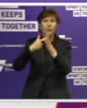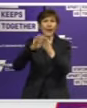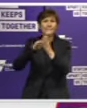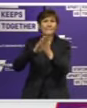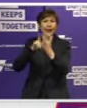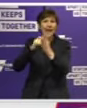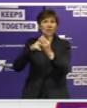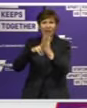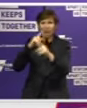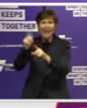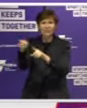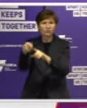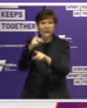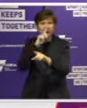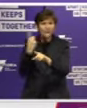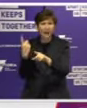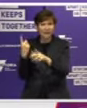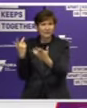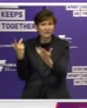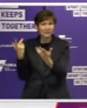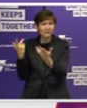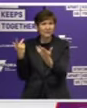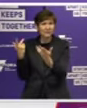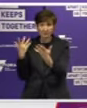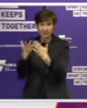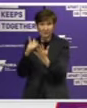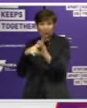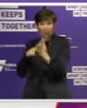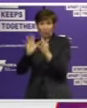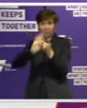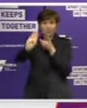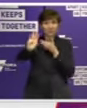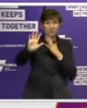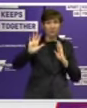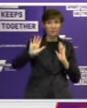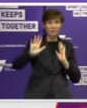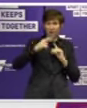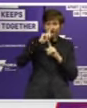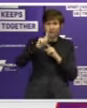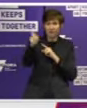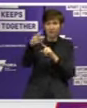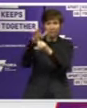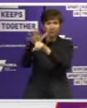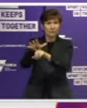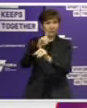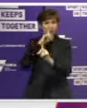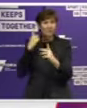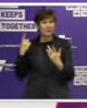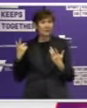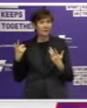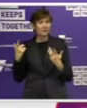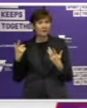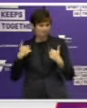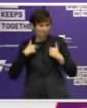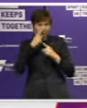Management Commissioner cannot be directed, other than in very limited circumstances and inconveniently for this construction, by me.